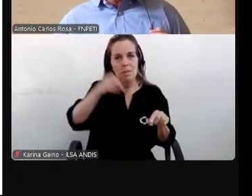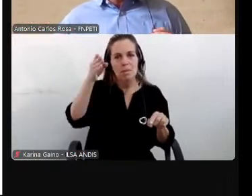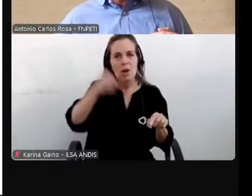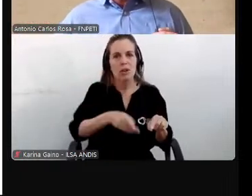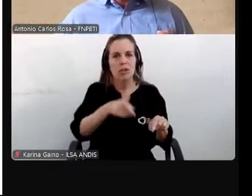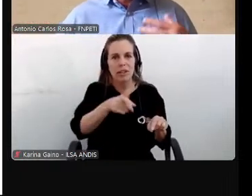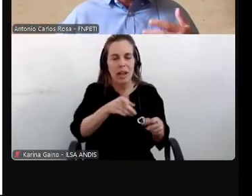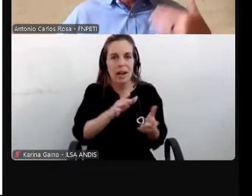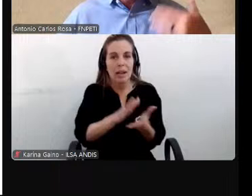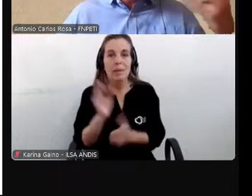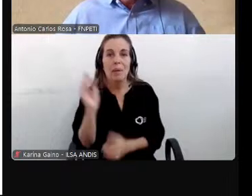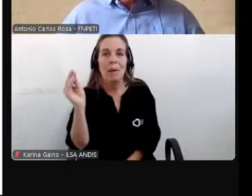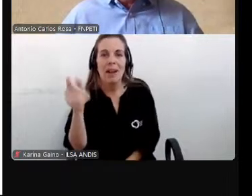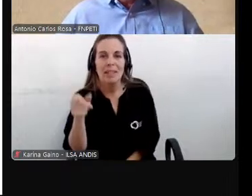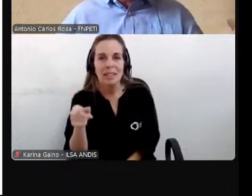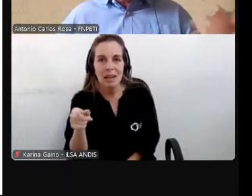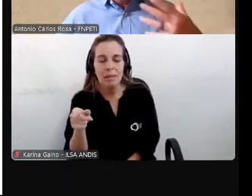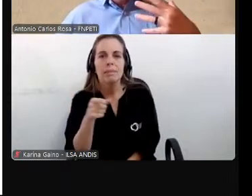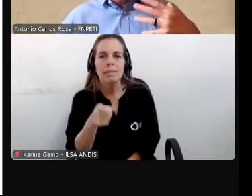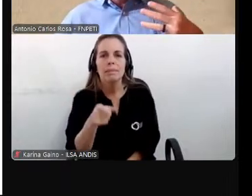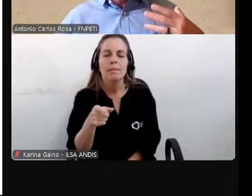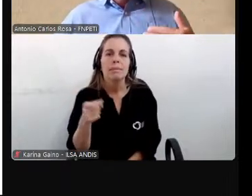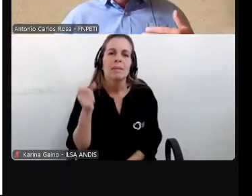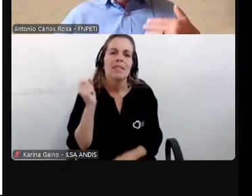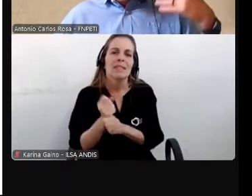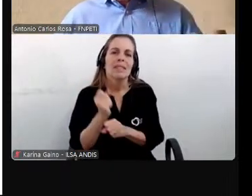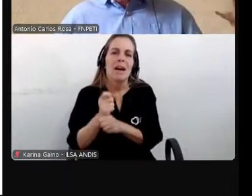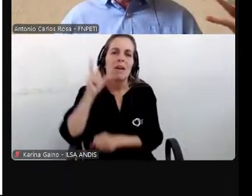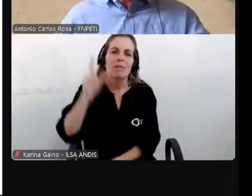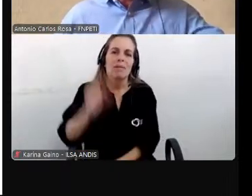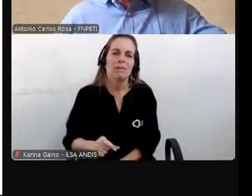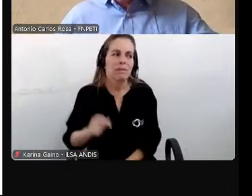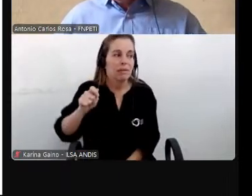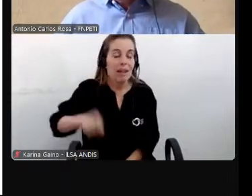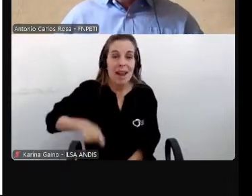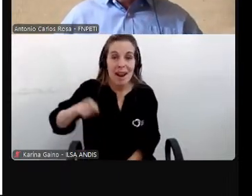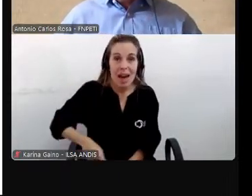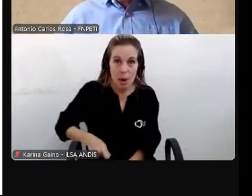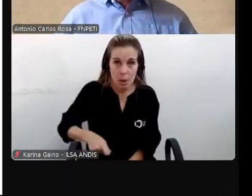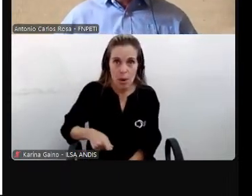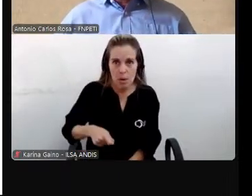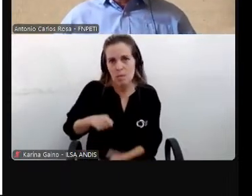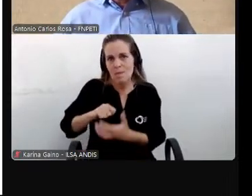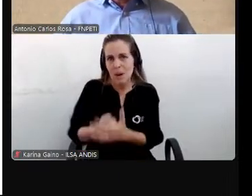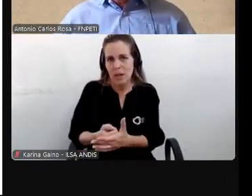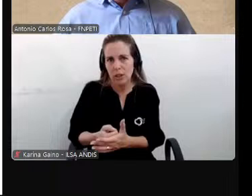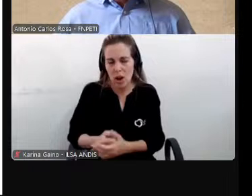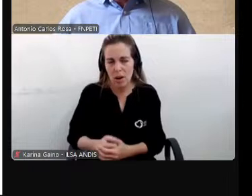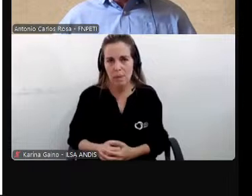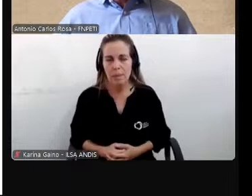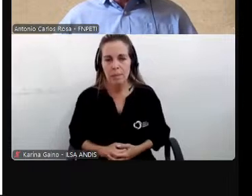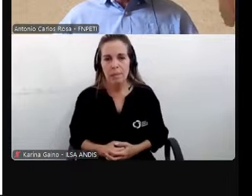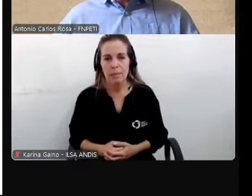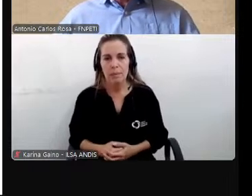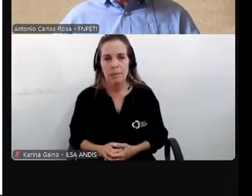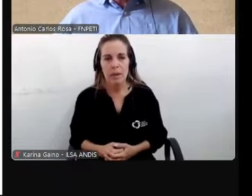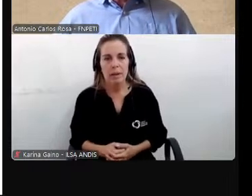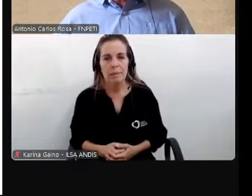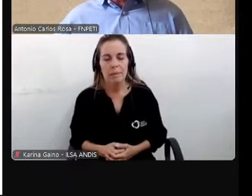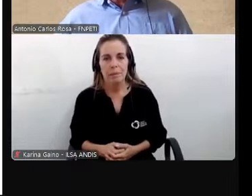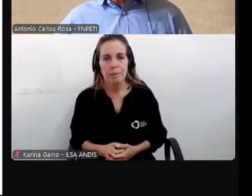income. Well, let's focus now on the sectors that are involved with a higher number of